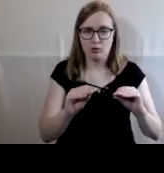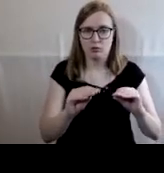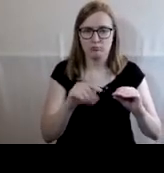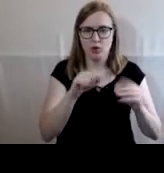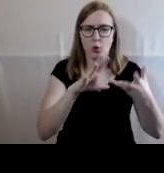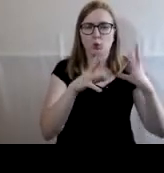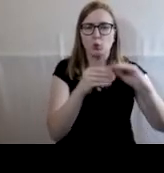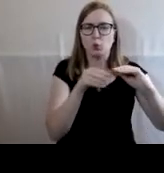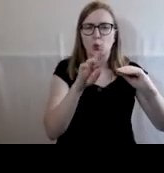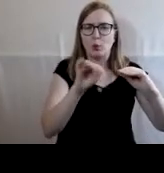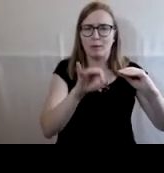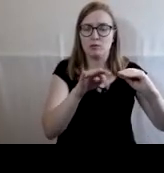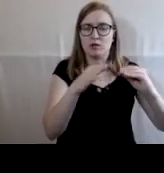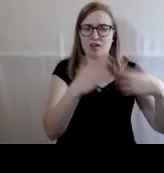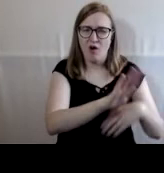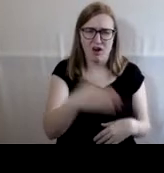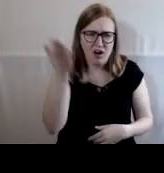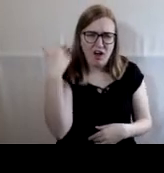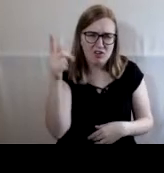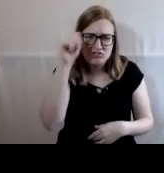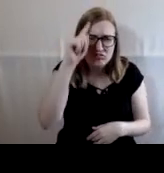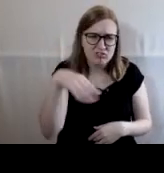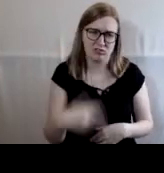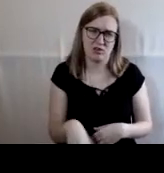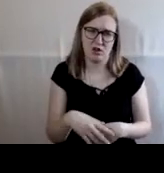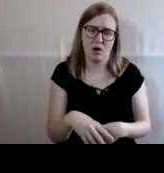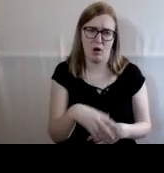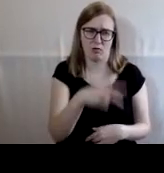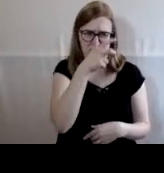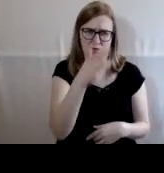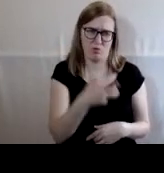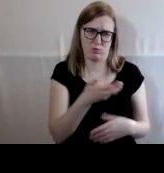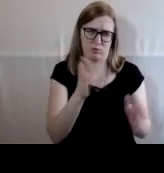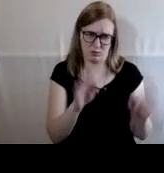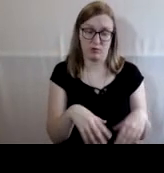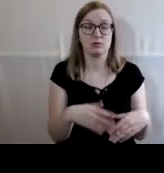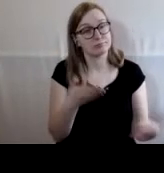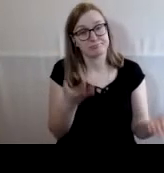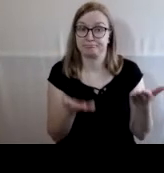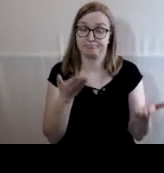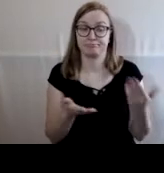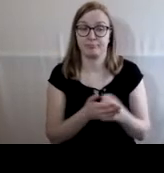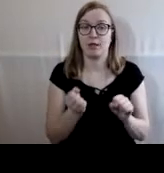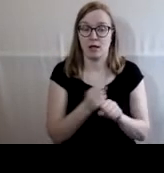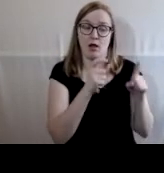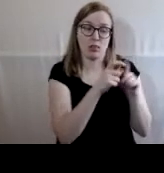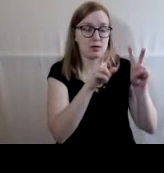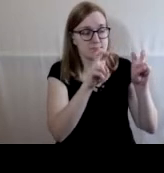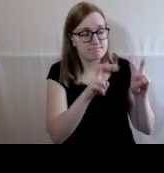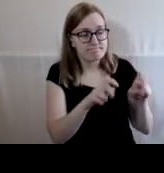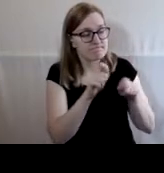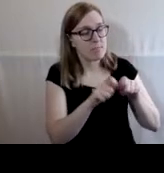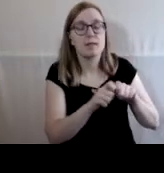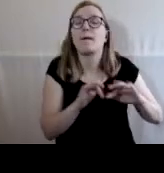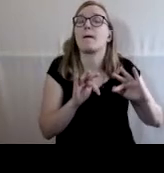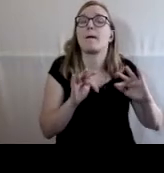prior insight into, and it would be difficult for them to get that? So it's really checking to